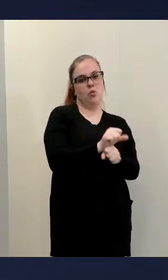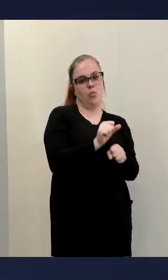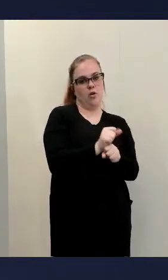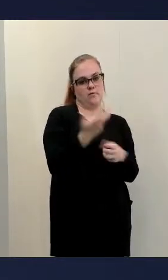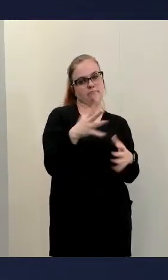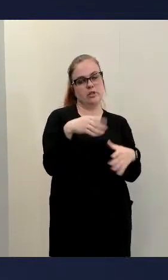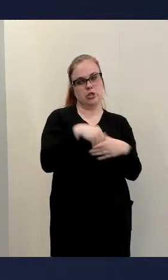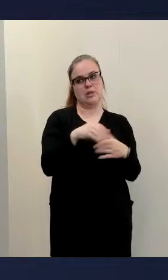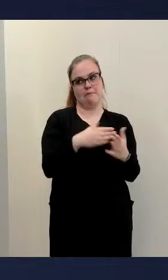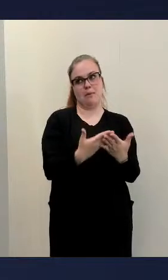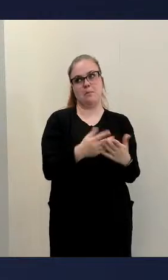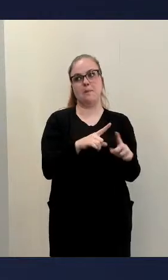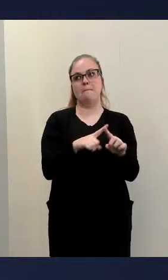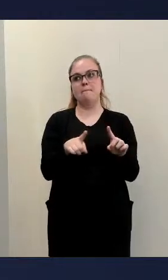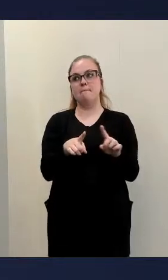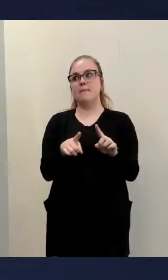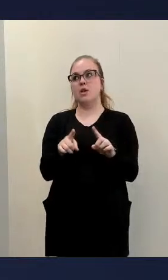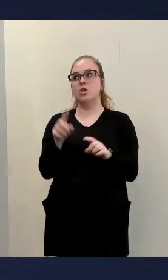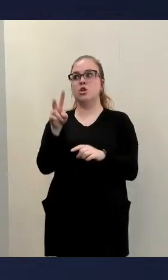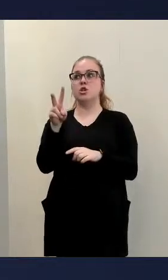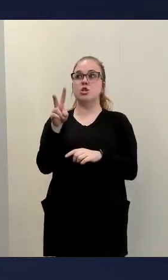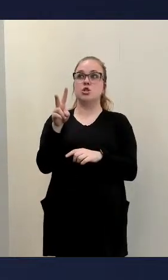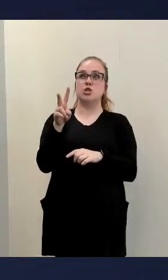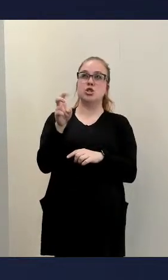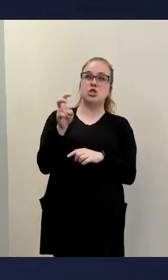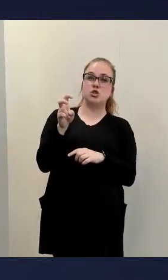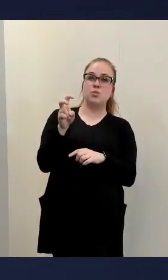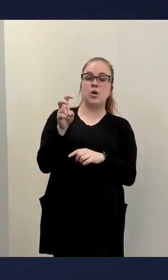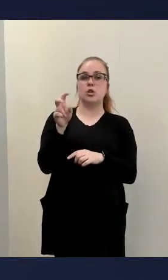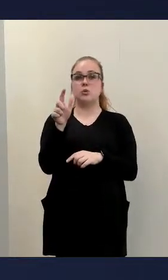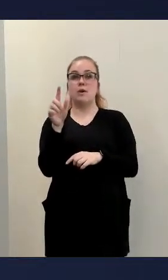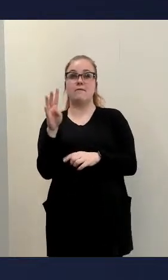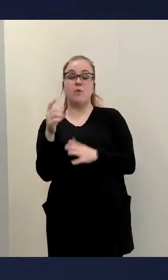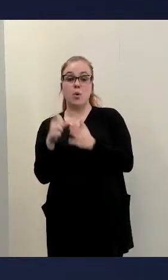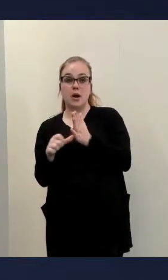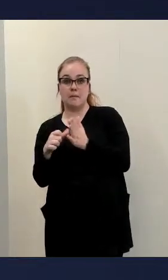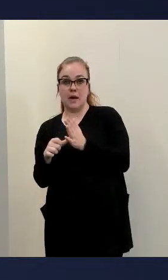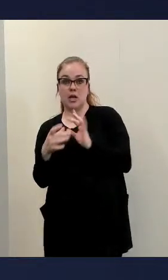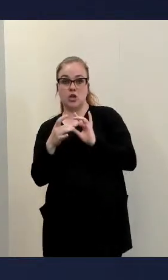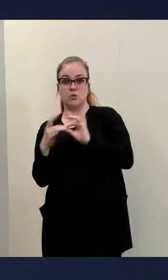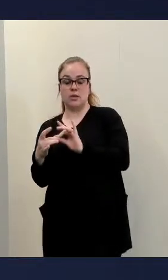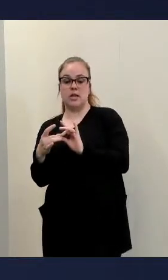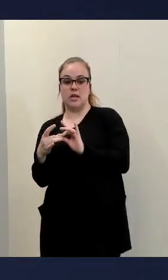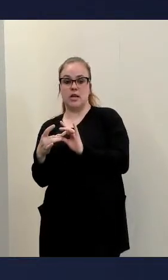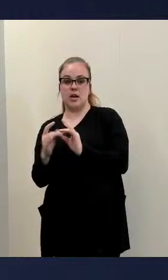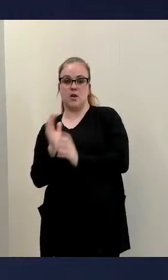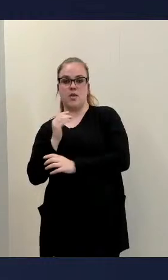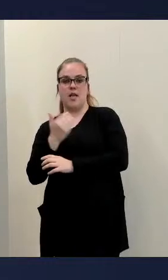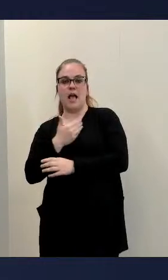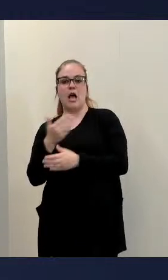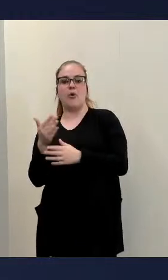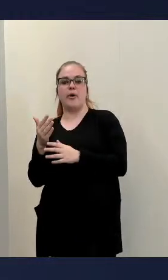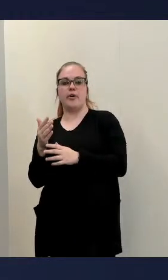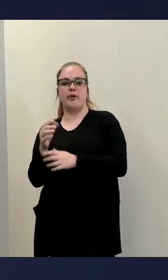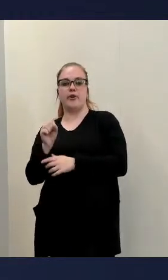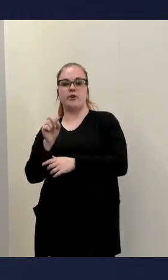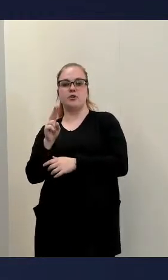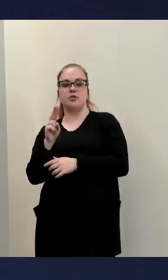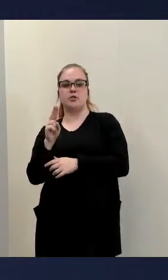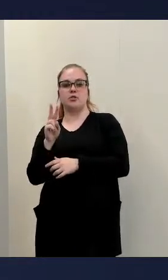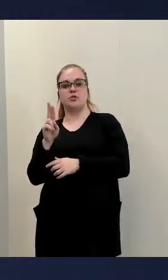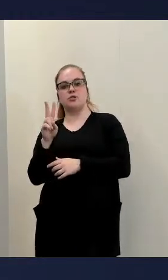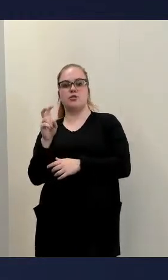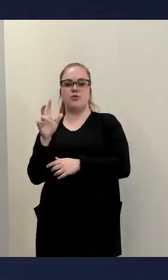but about 224 pages of the report is our survey, the